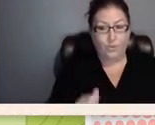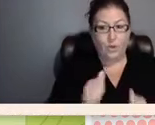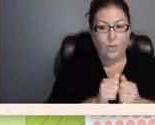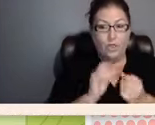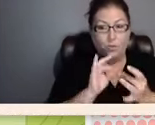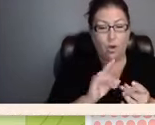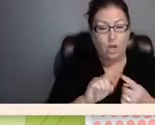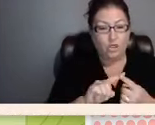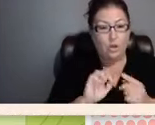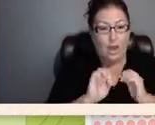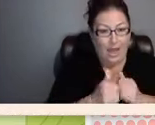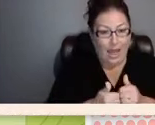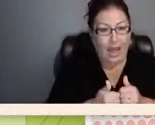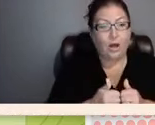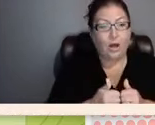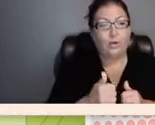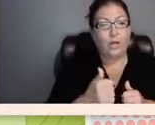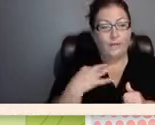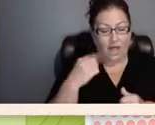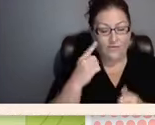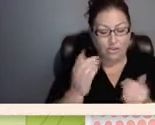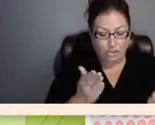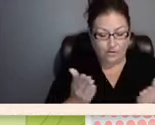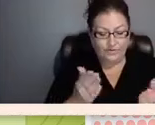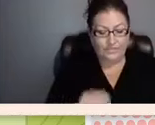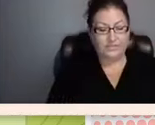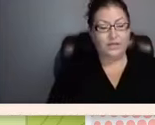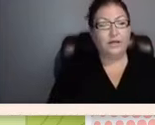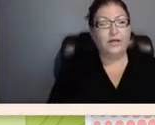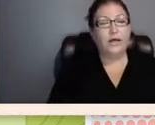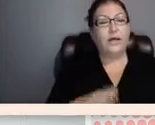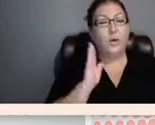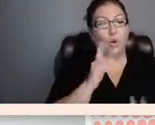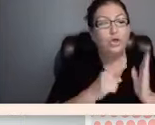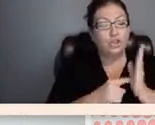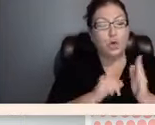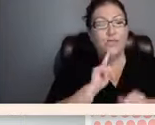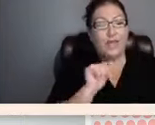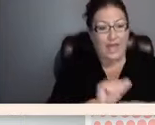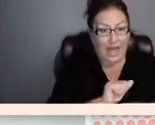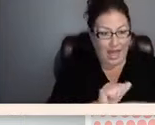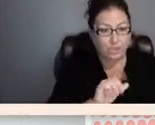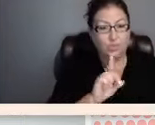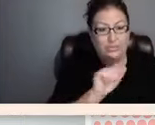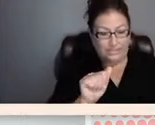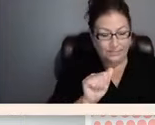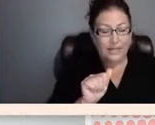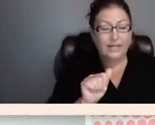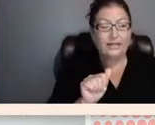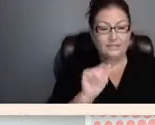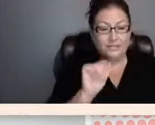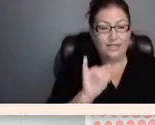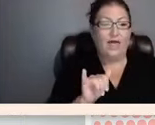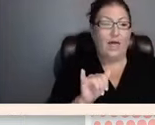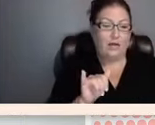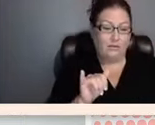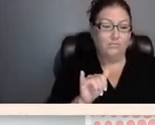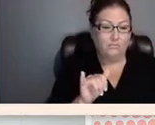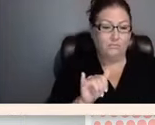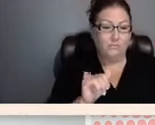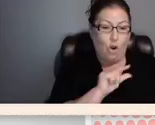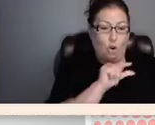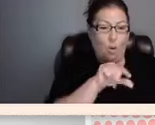about applying for services. It shows the actual disabilities that are